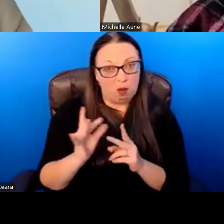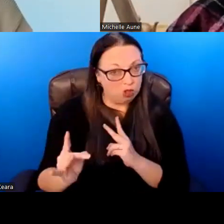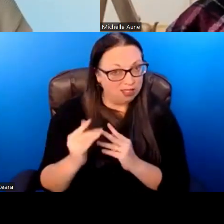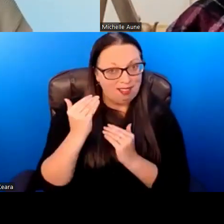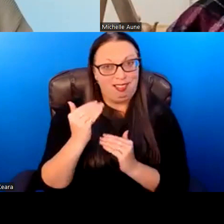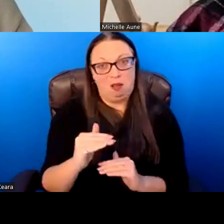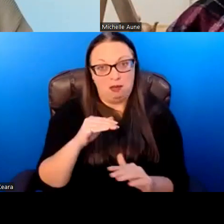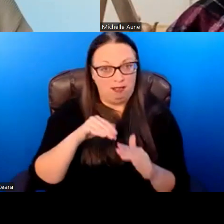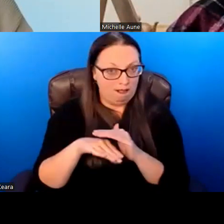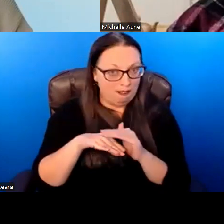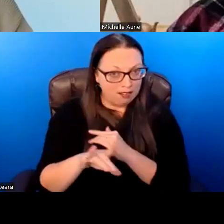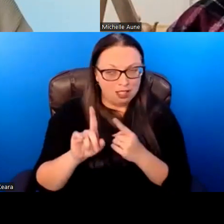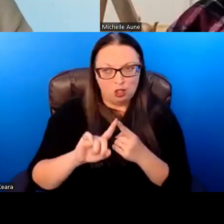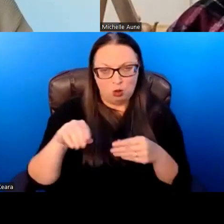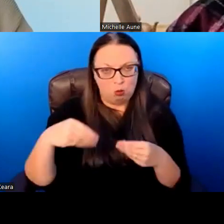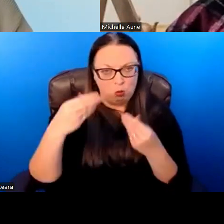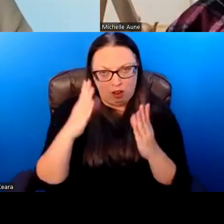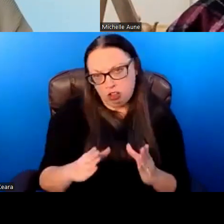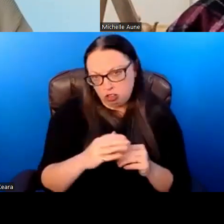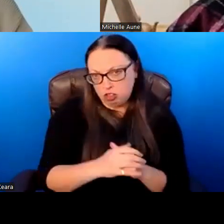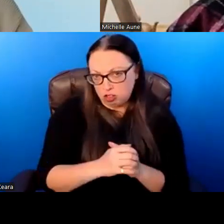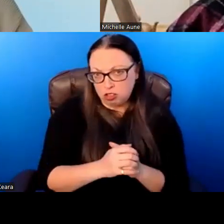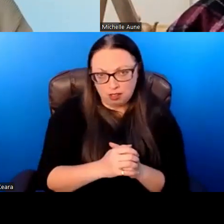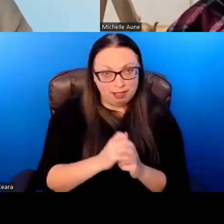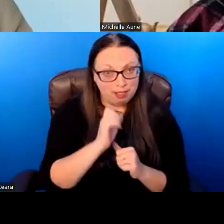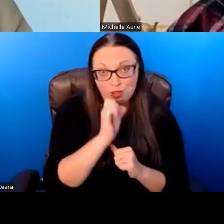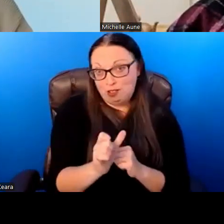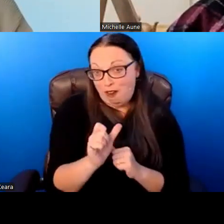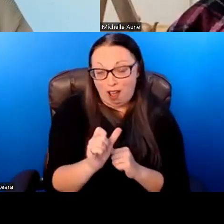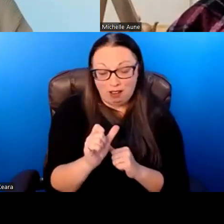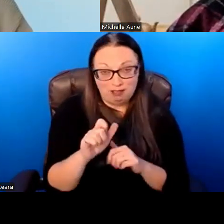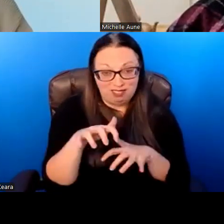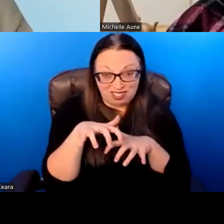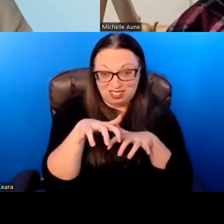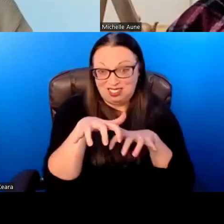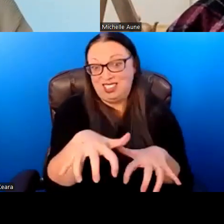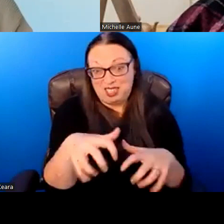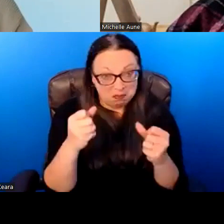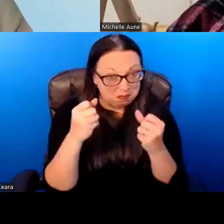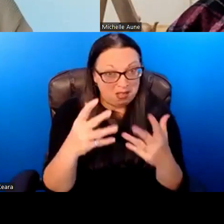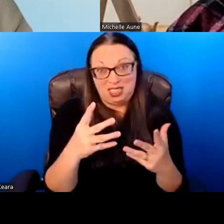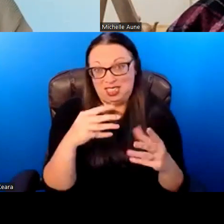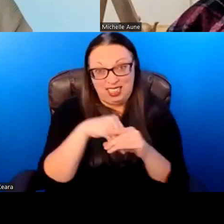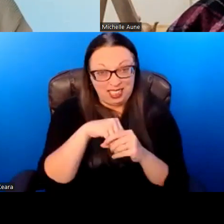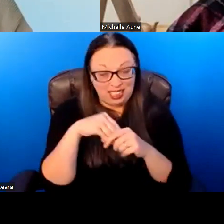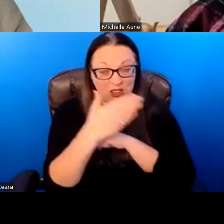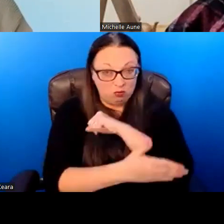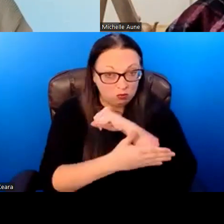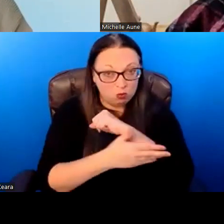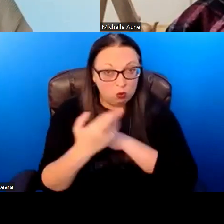access to where providers are. They're not likely in rural areas.